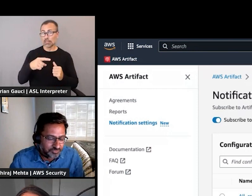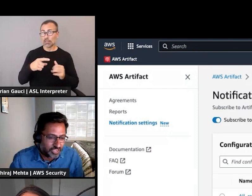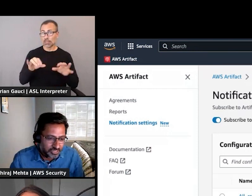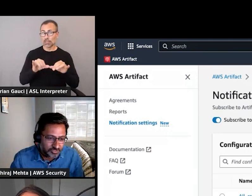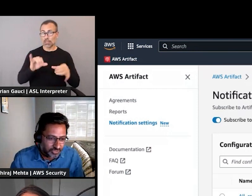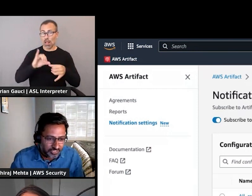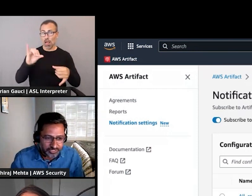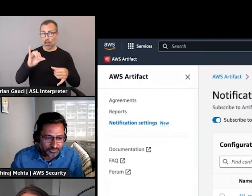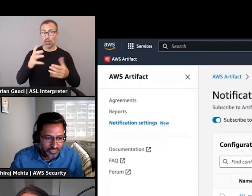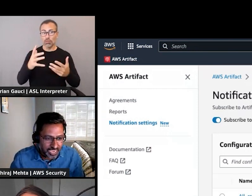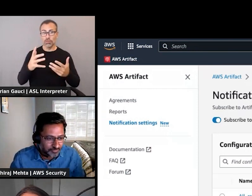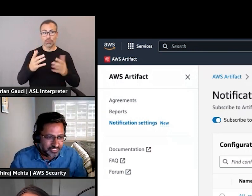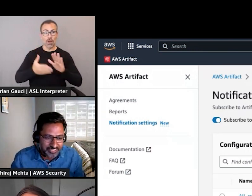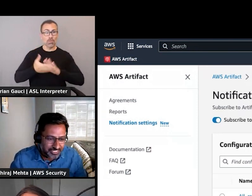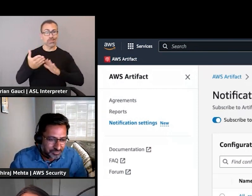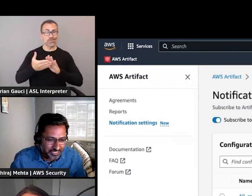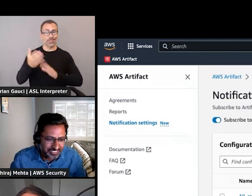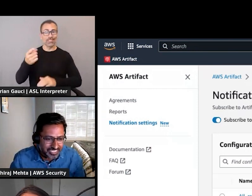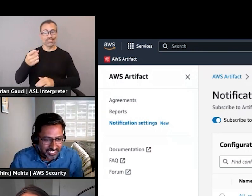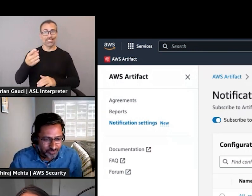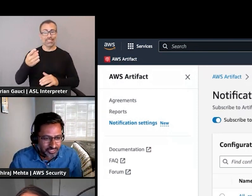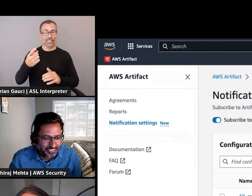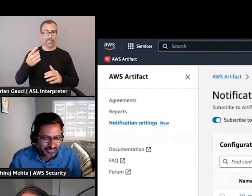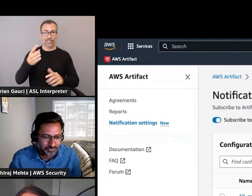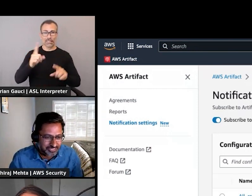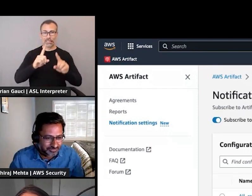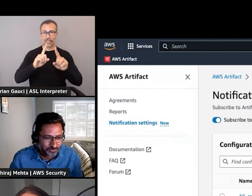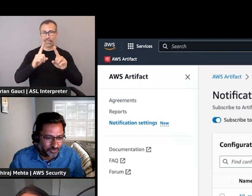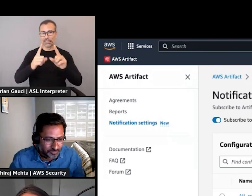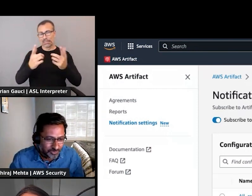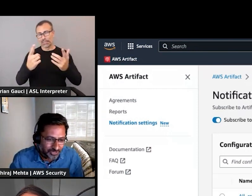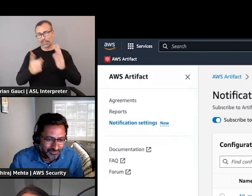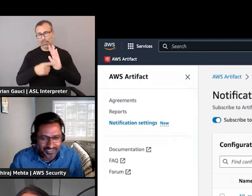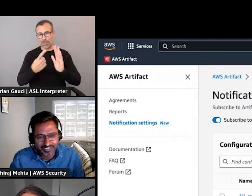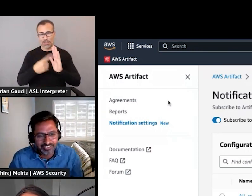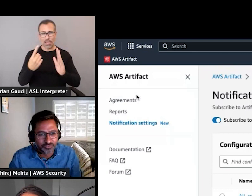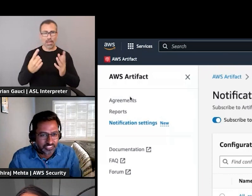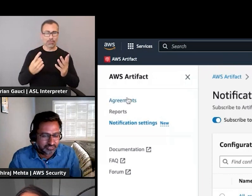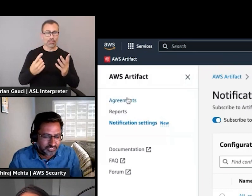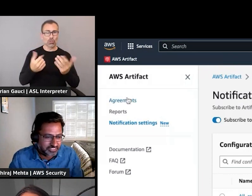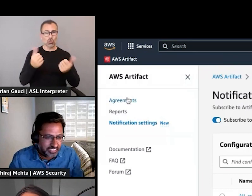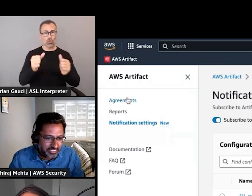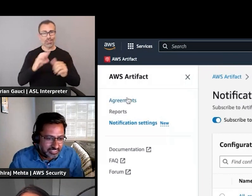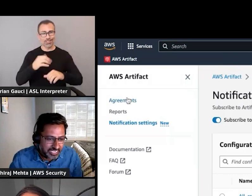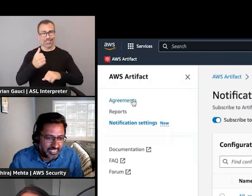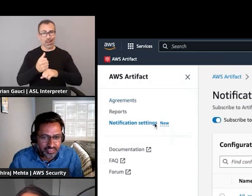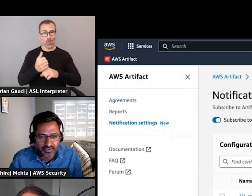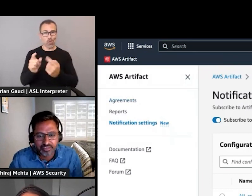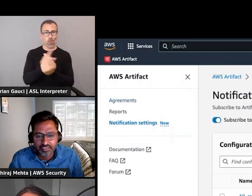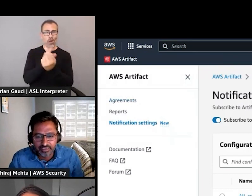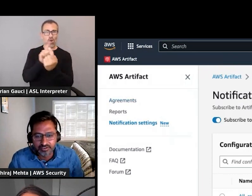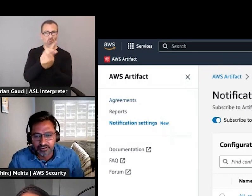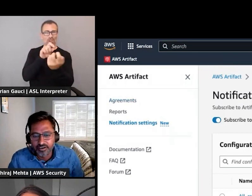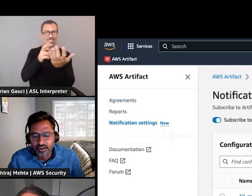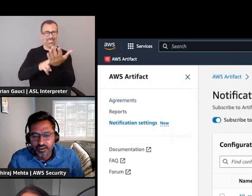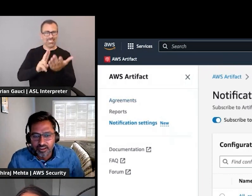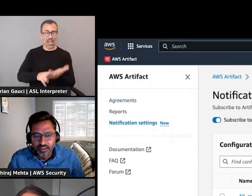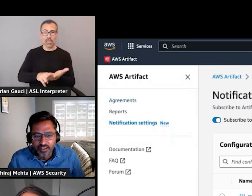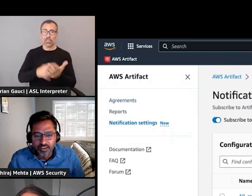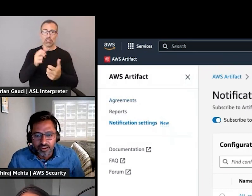very difficult to have these agreements signed with customers one by one, right? So we Mhm. just scale that